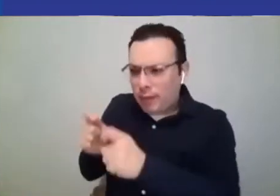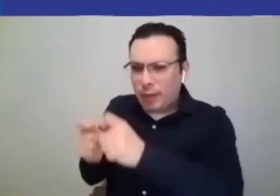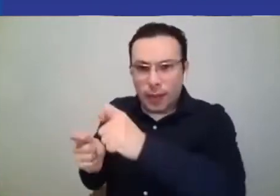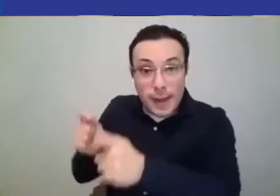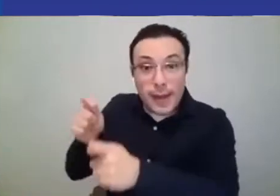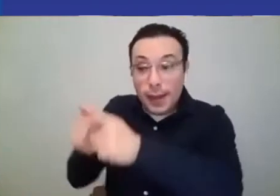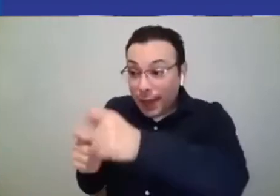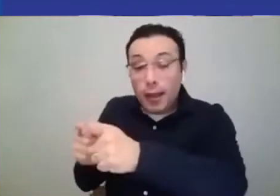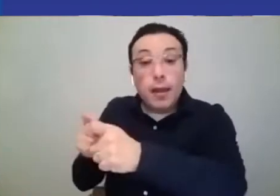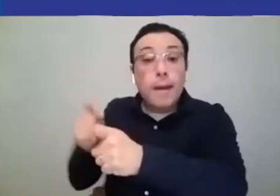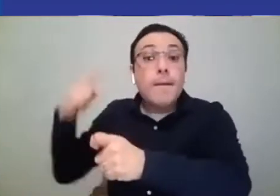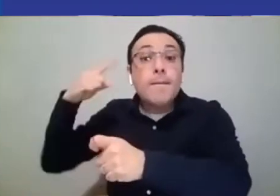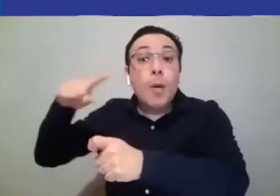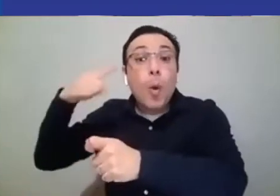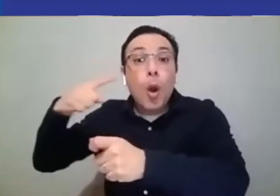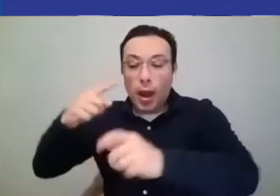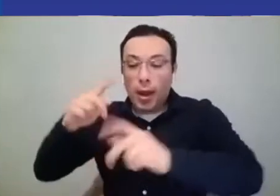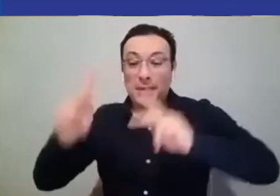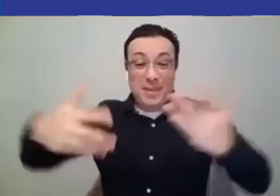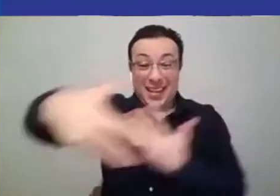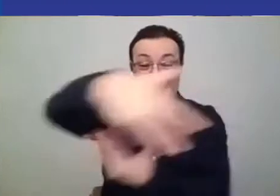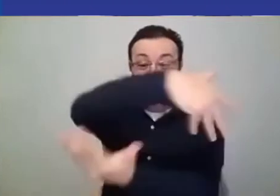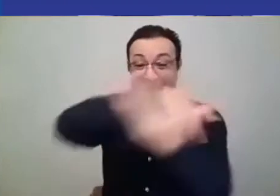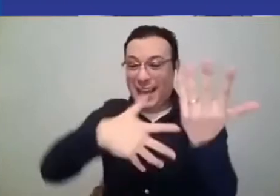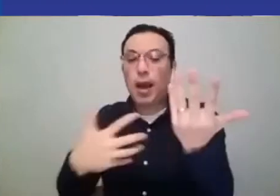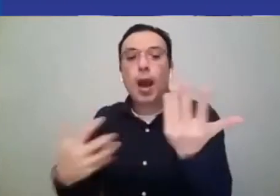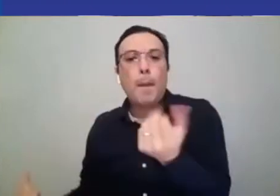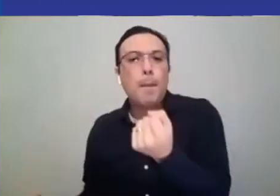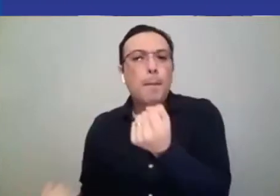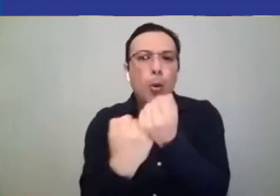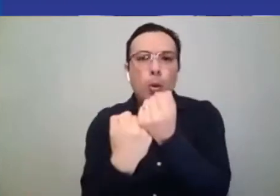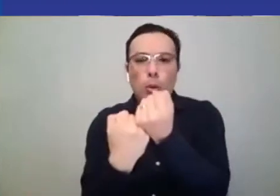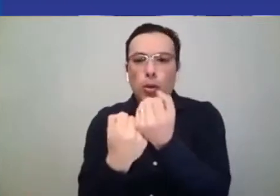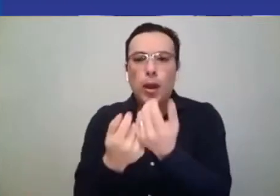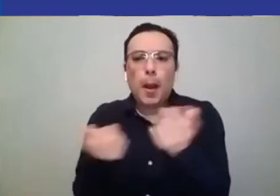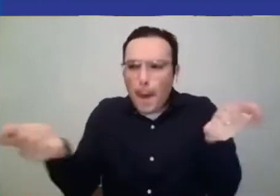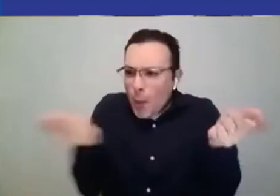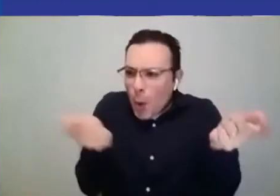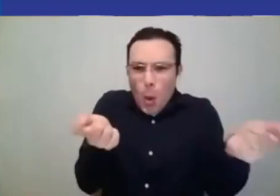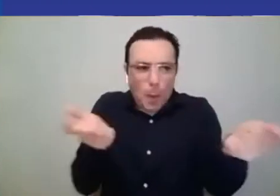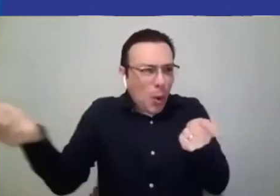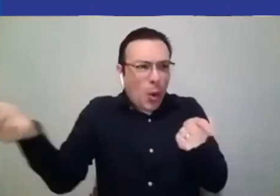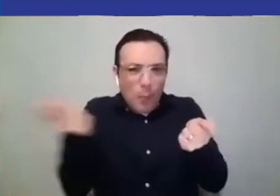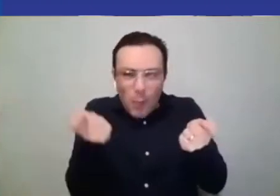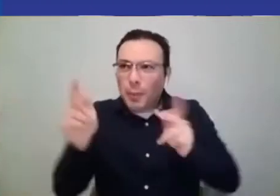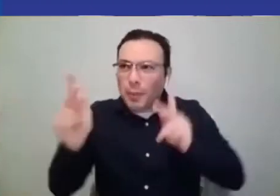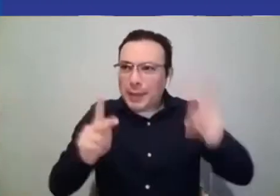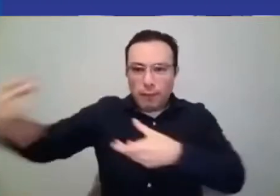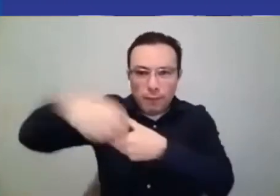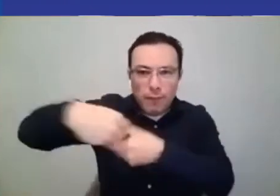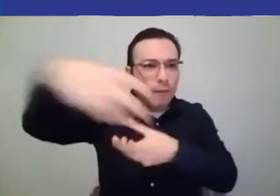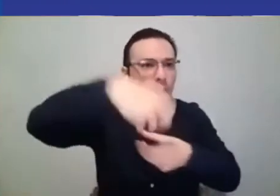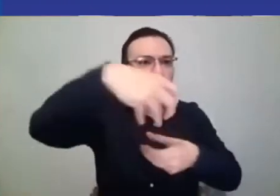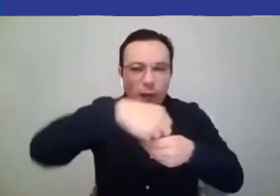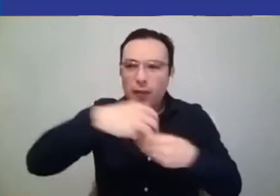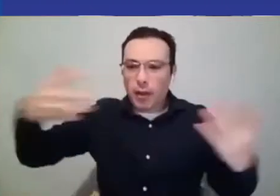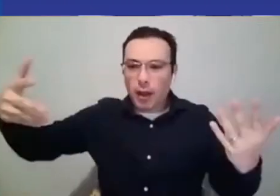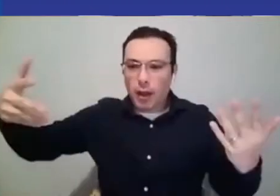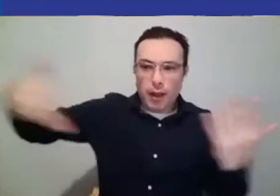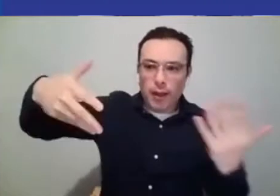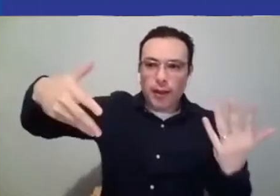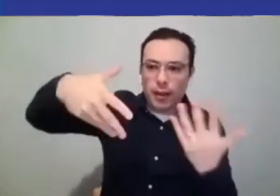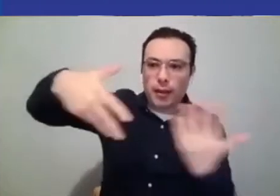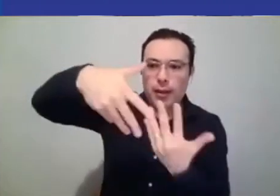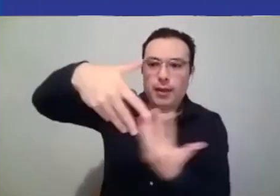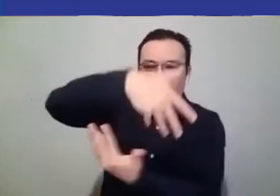formed, developed to support community and community involvement. And again, just